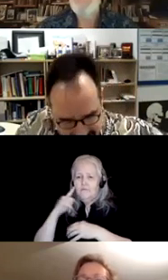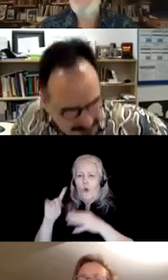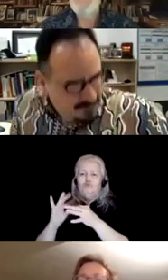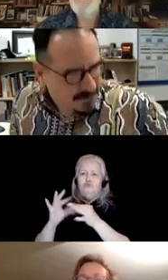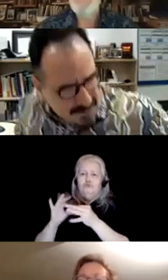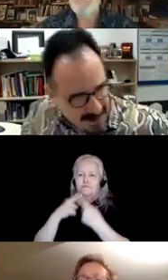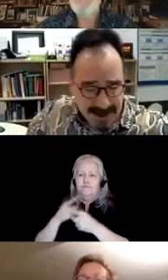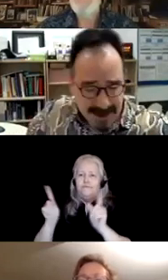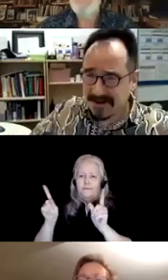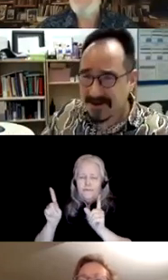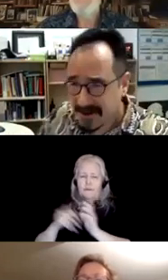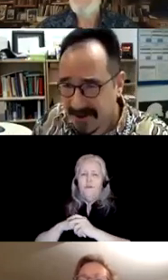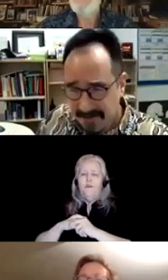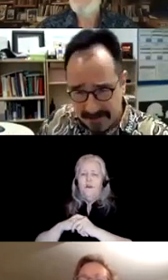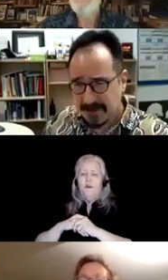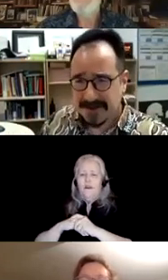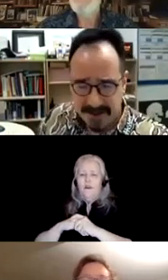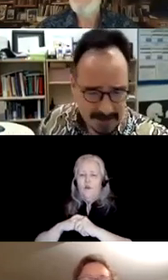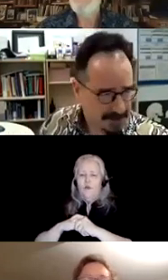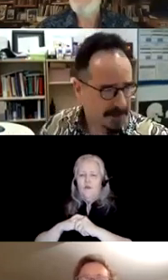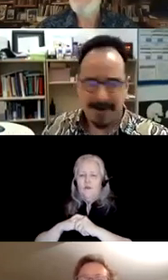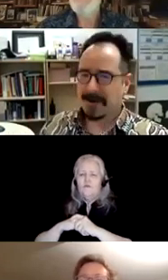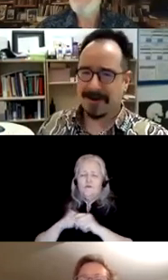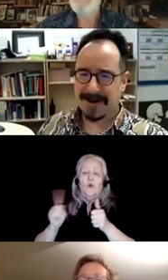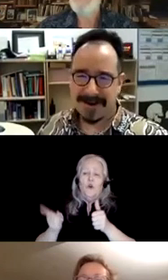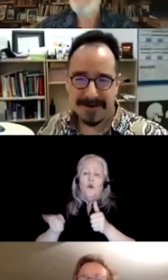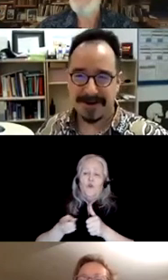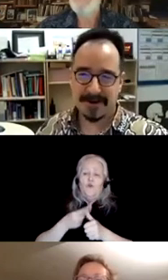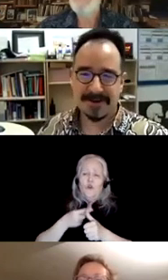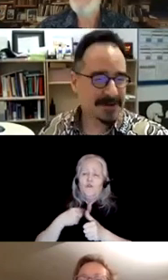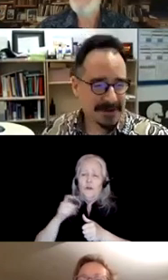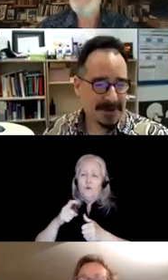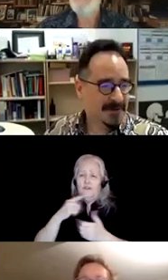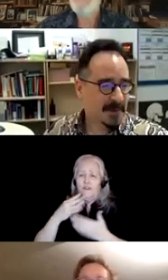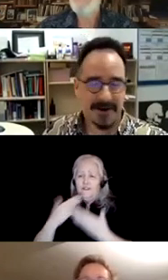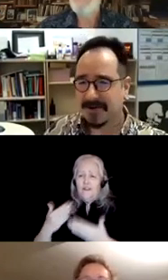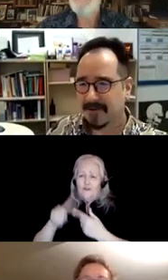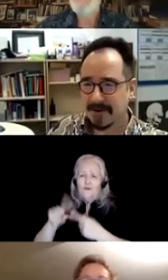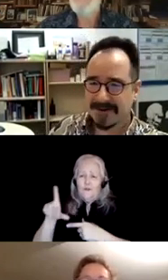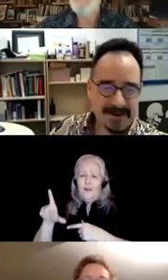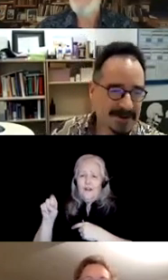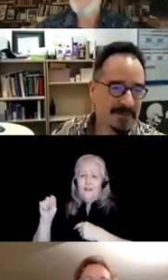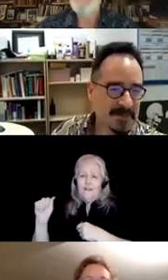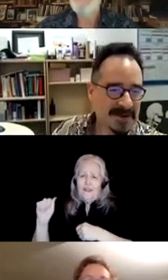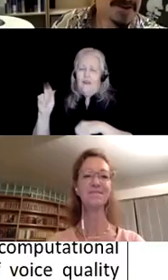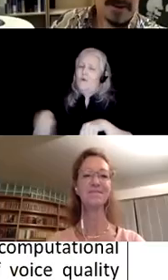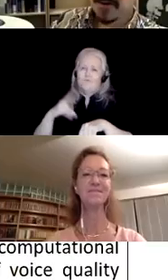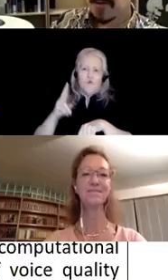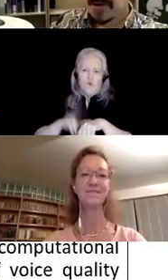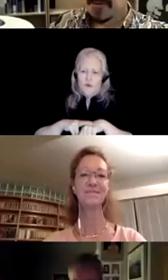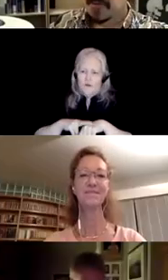and uh i guess i'd like to start by thanking the linguistic society of america of course um